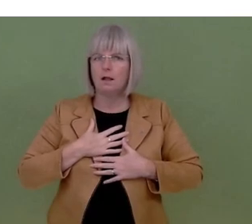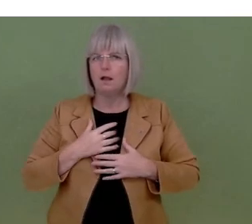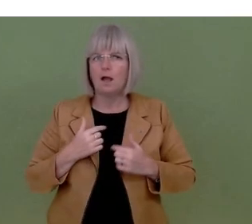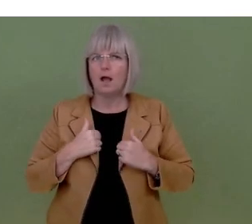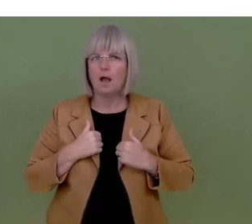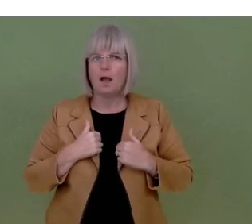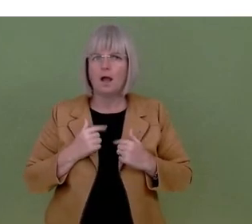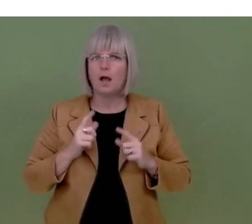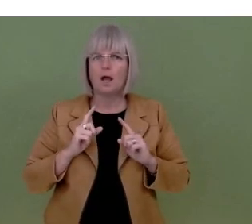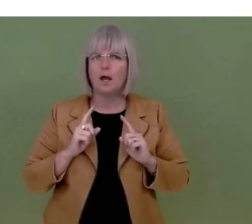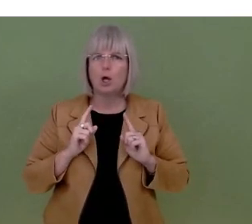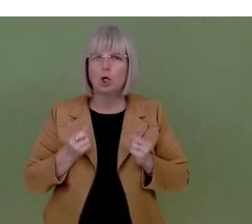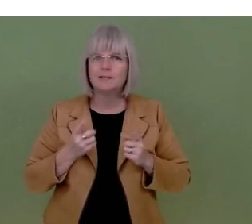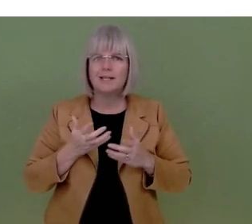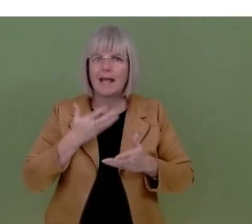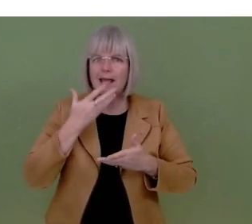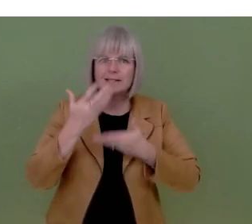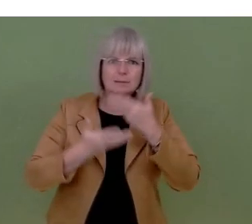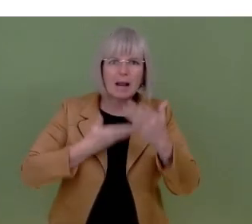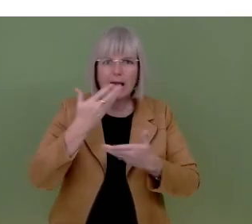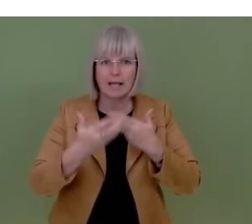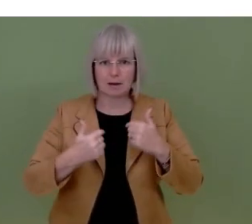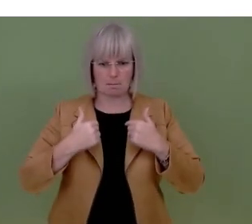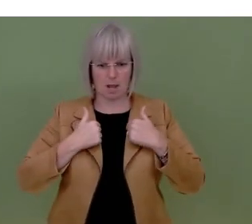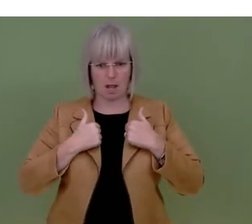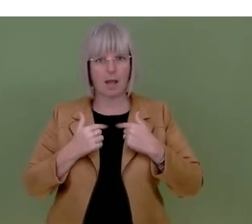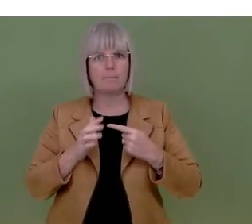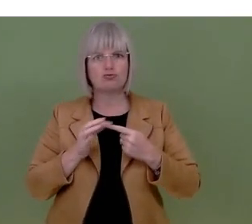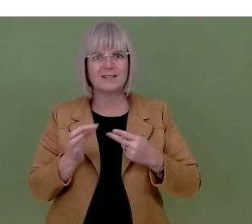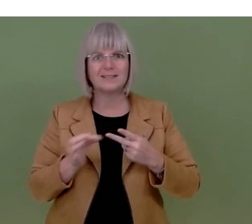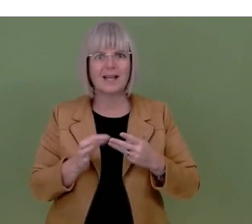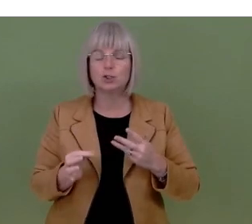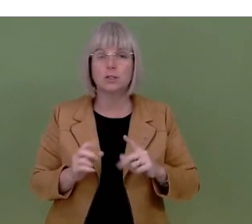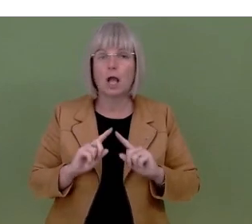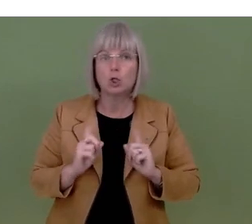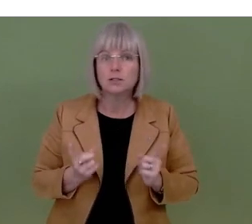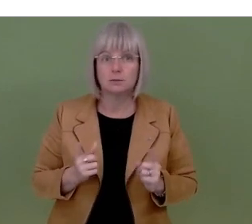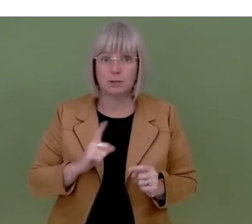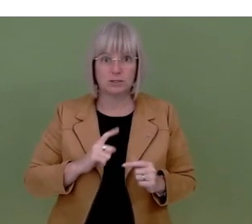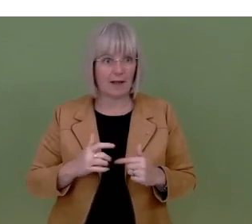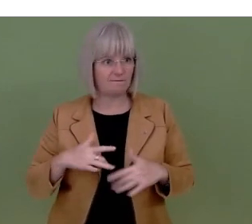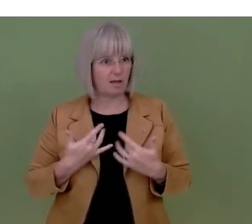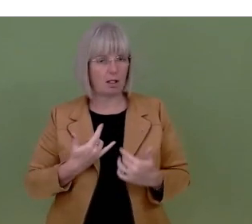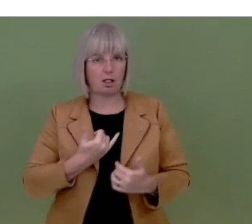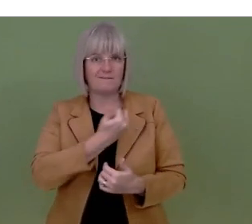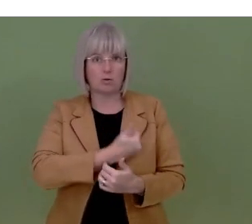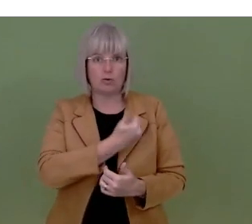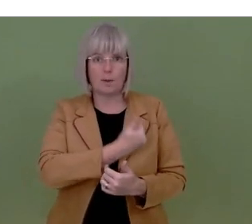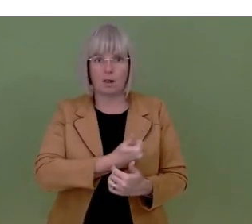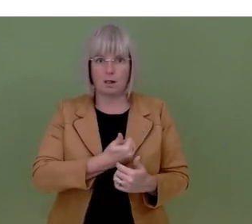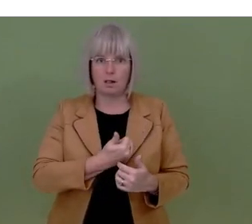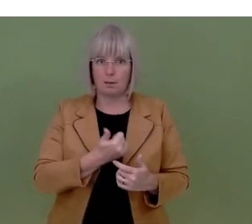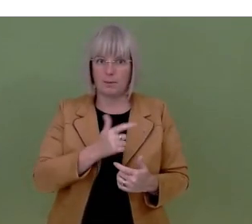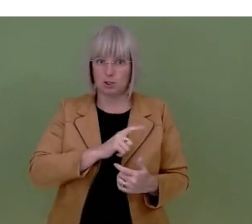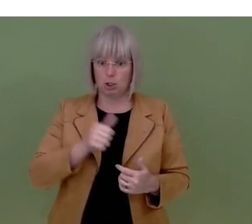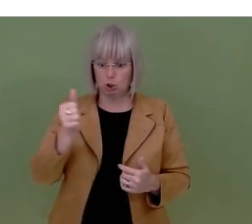explain my presentation because I was feeling so vulnerable post surgery, and